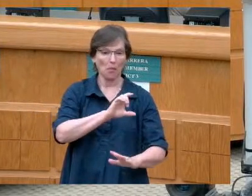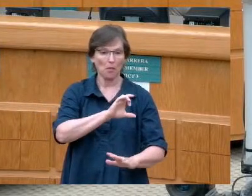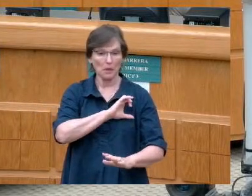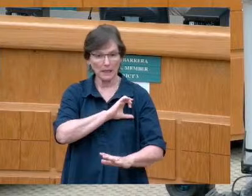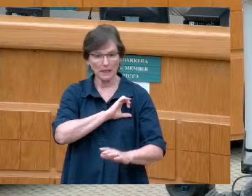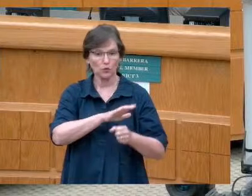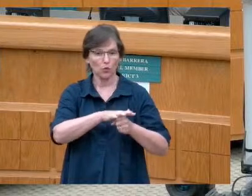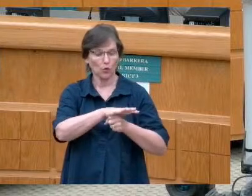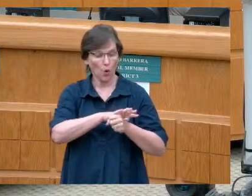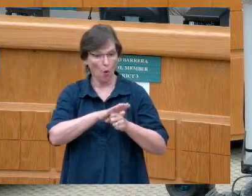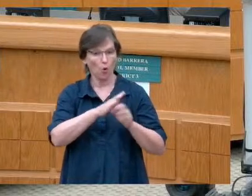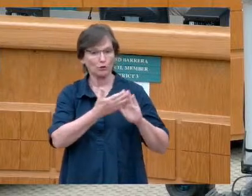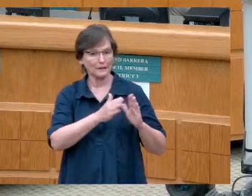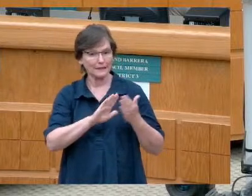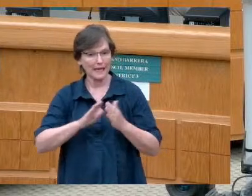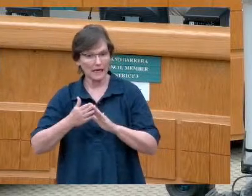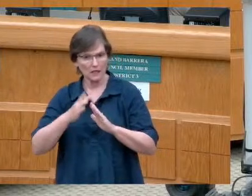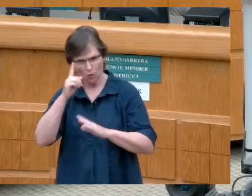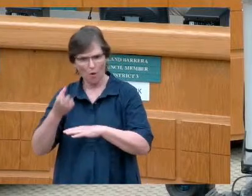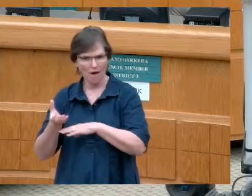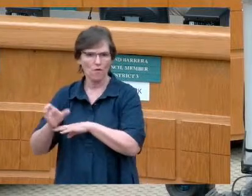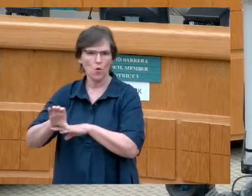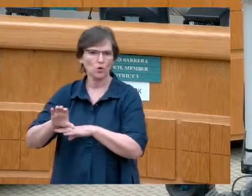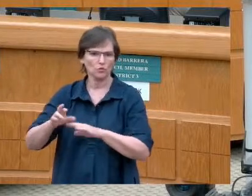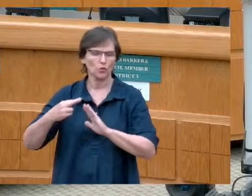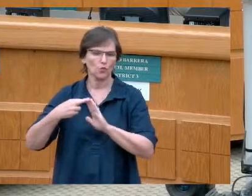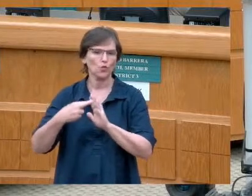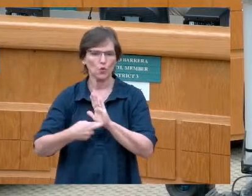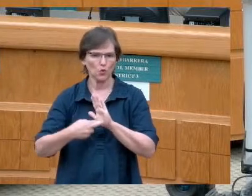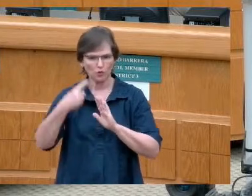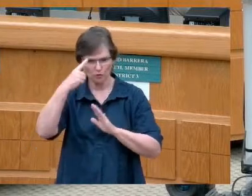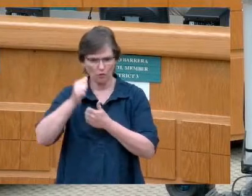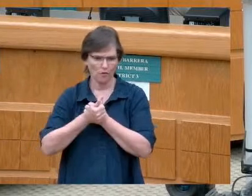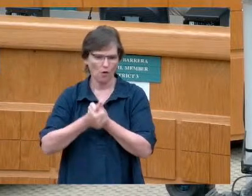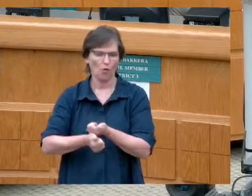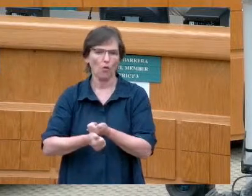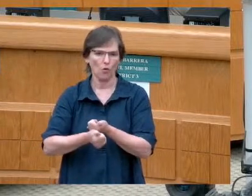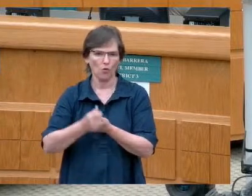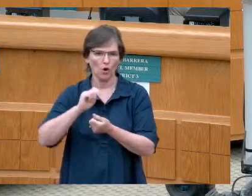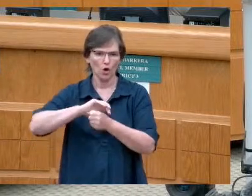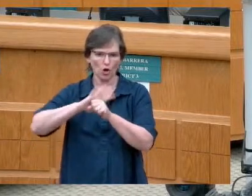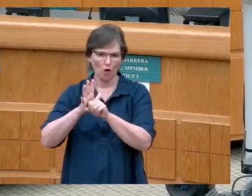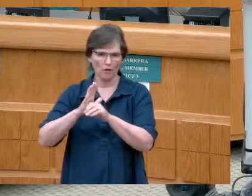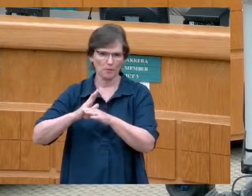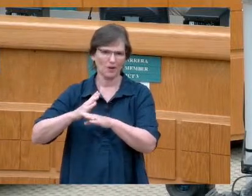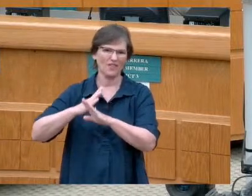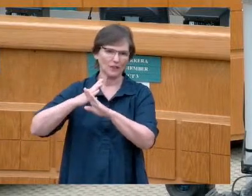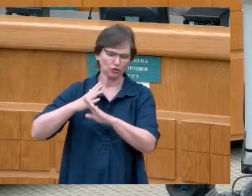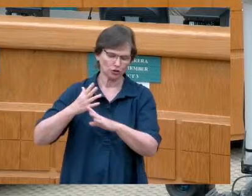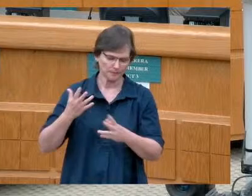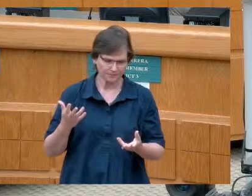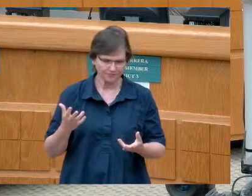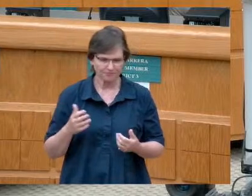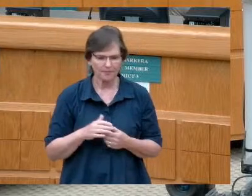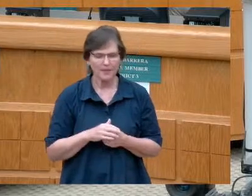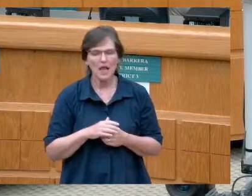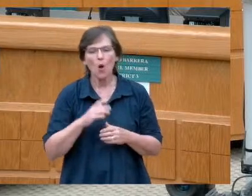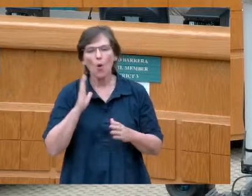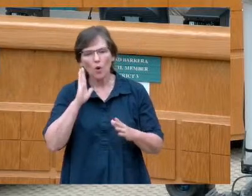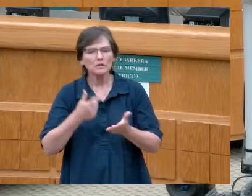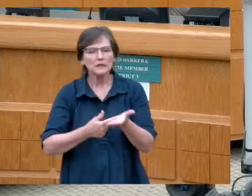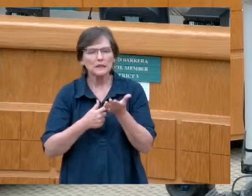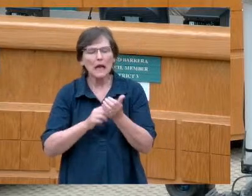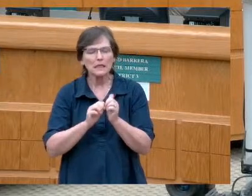rules. And so we want to talk to you about how we're going to do that, or how we have been doing it, and how we're going to continue to do